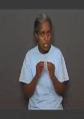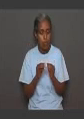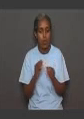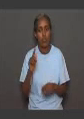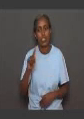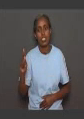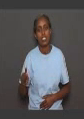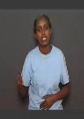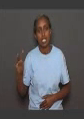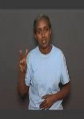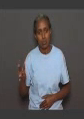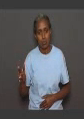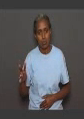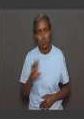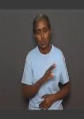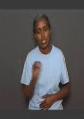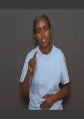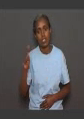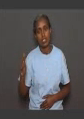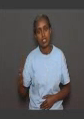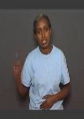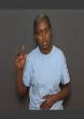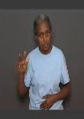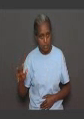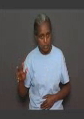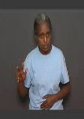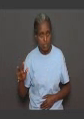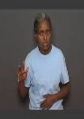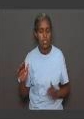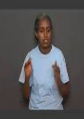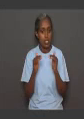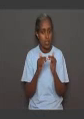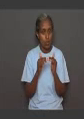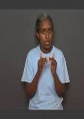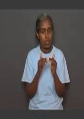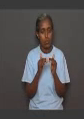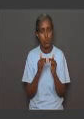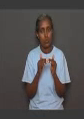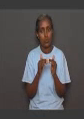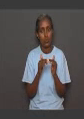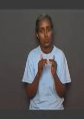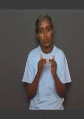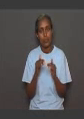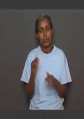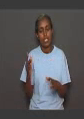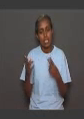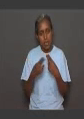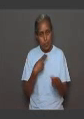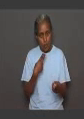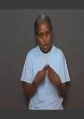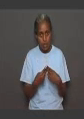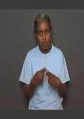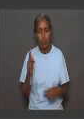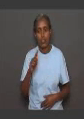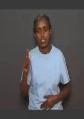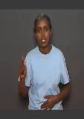of Z2 and Z3 is equal to the product